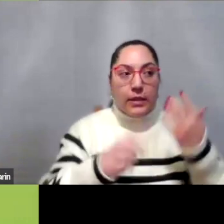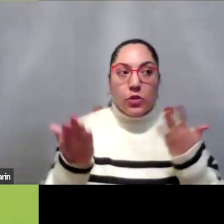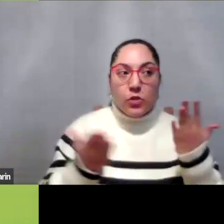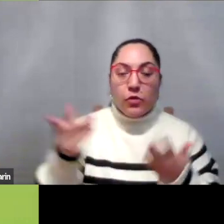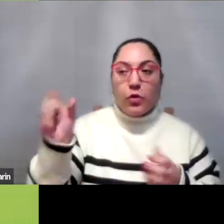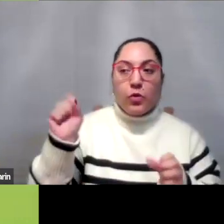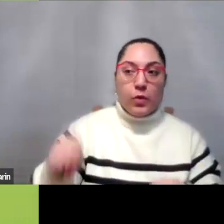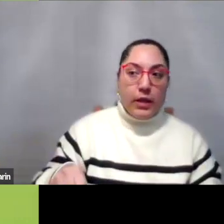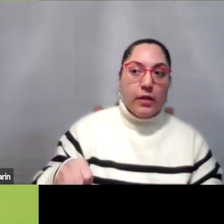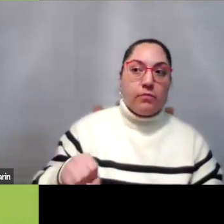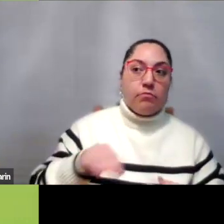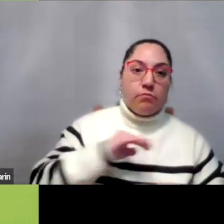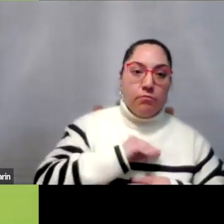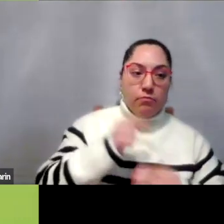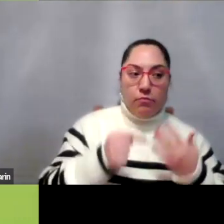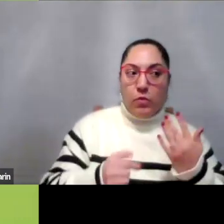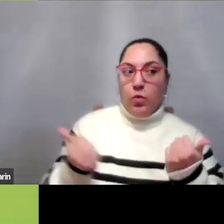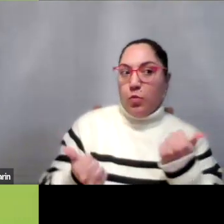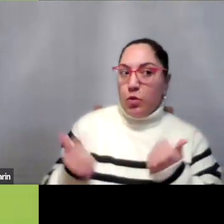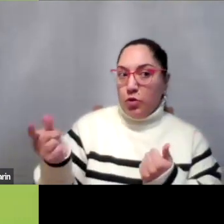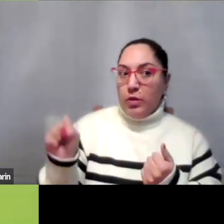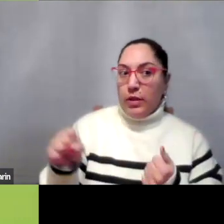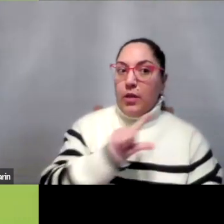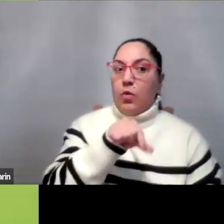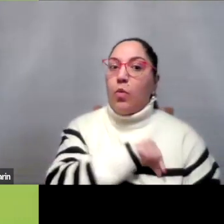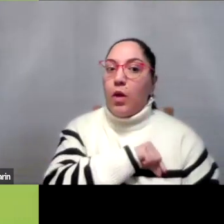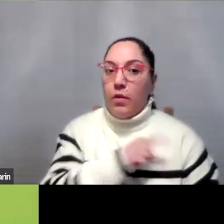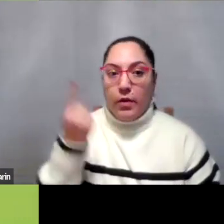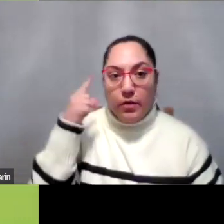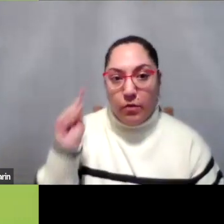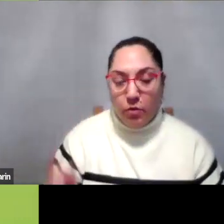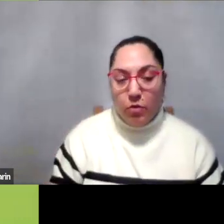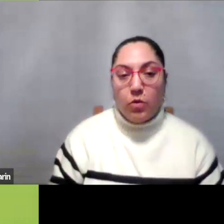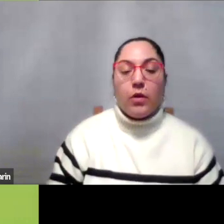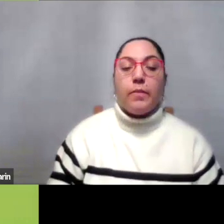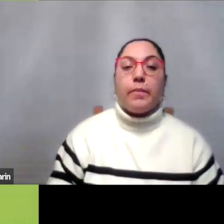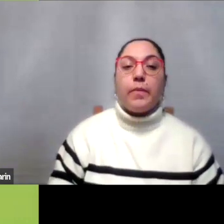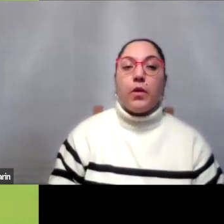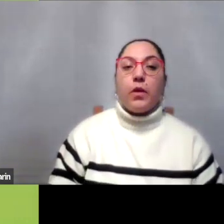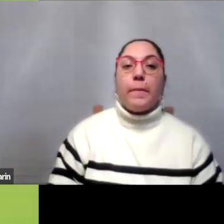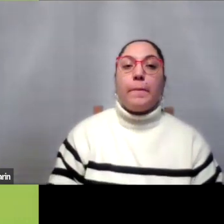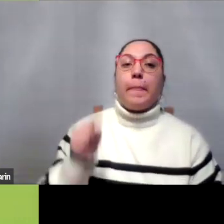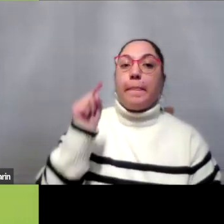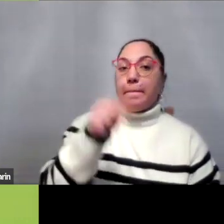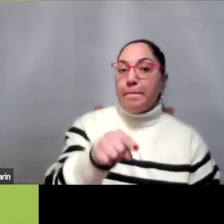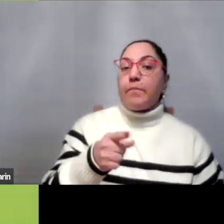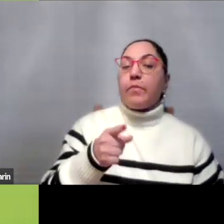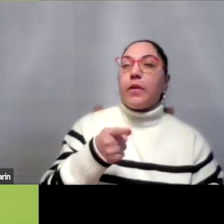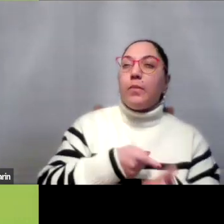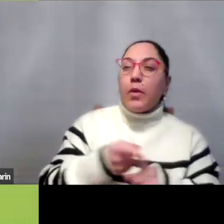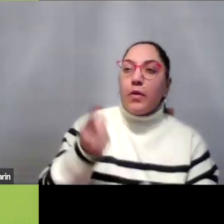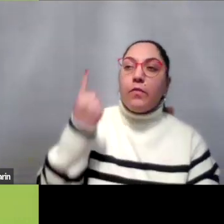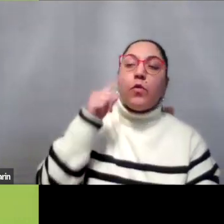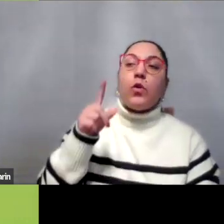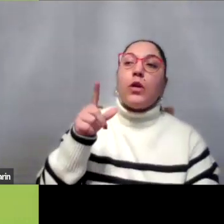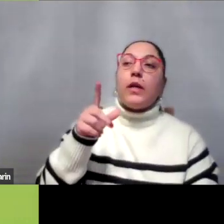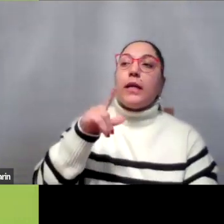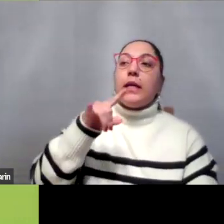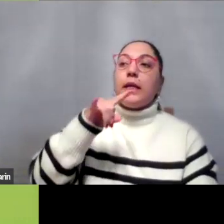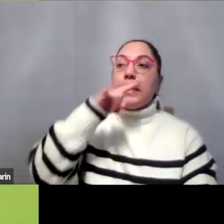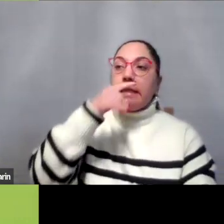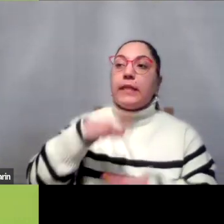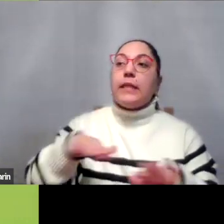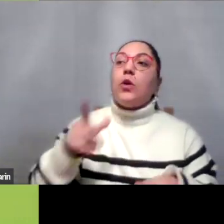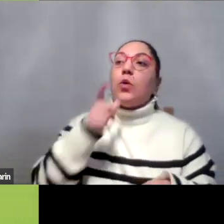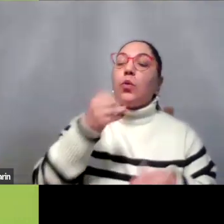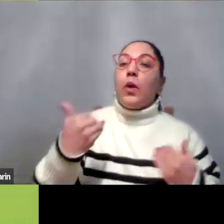can receive for these supports. And so what we can do is we can help, again, targeted case management is primarily for medical assistance, but they do now have